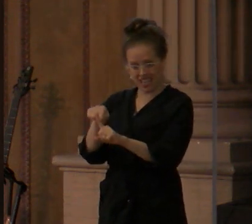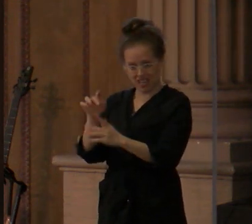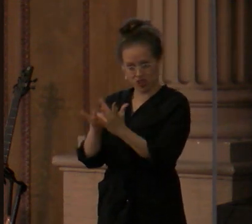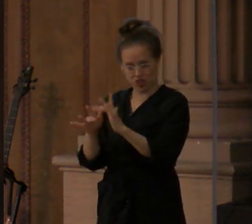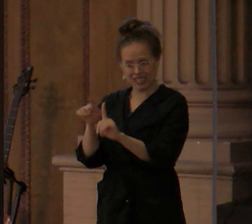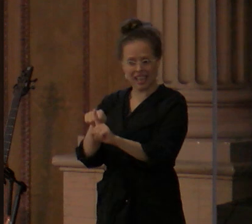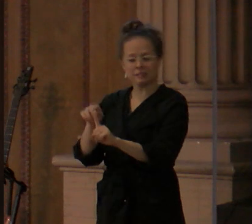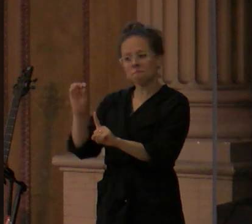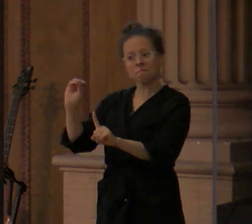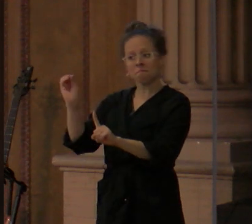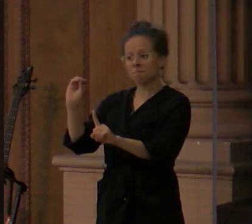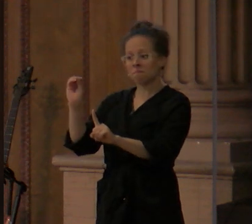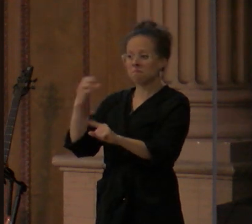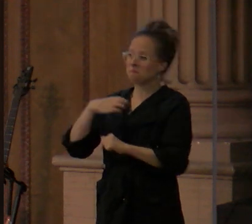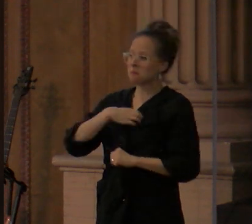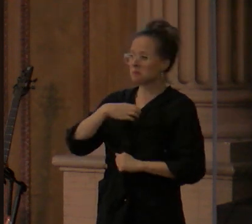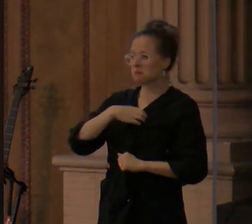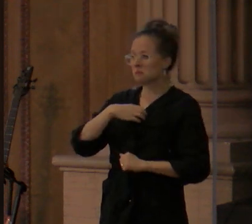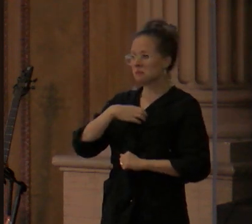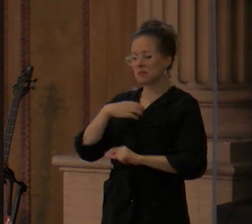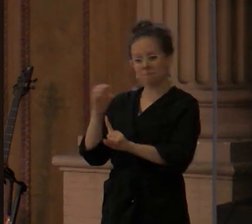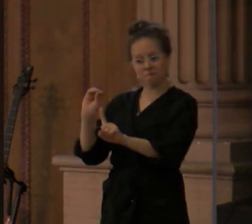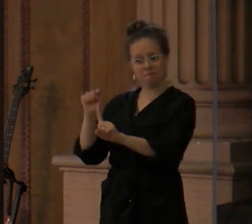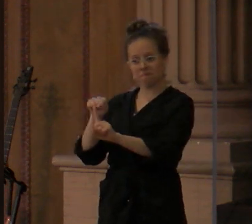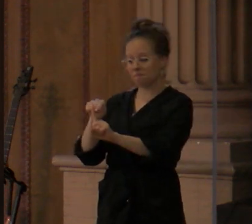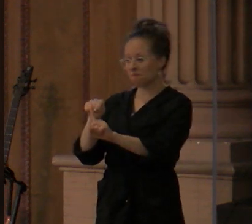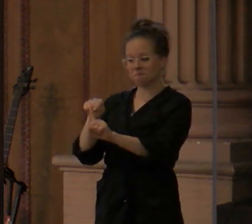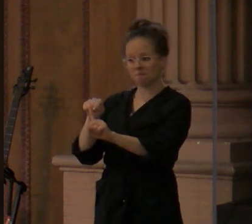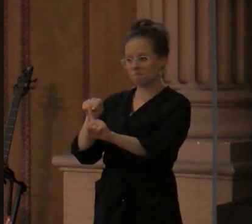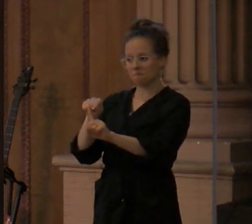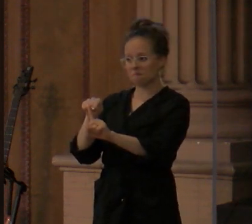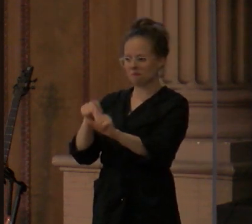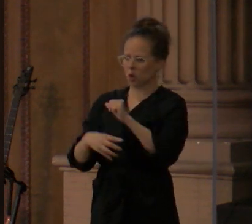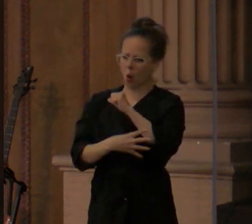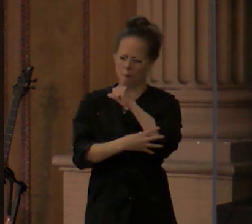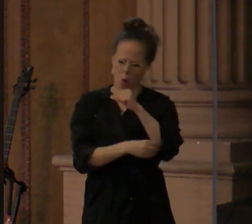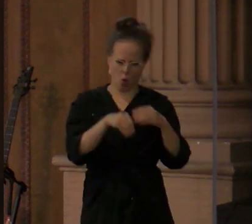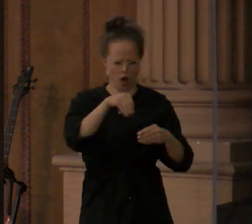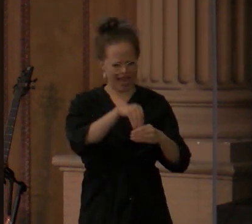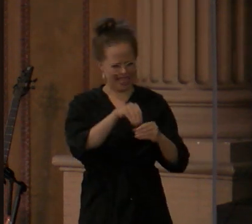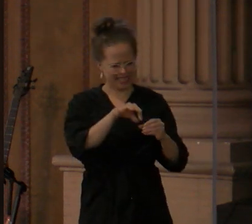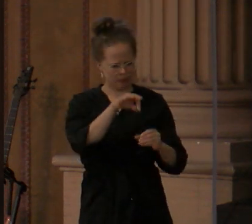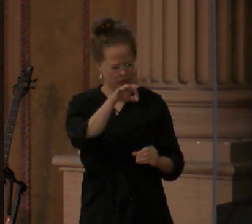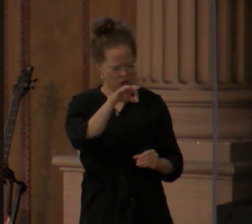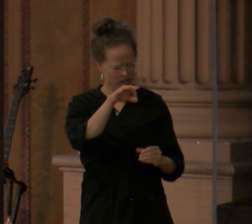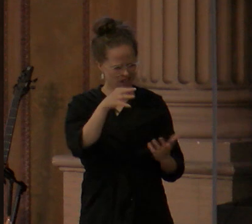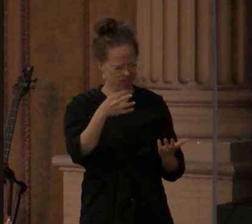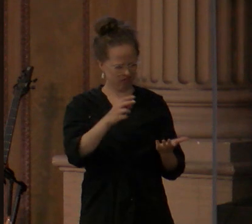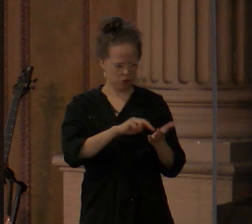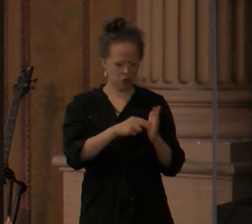There's no whininess. So poor in spirit can't mean mopey.